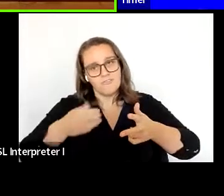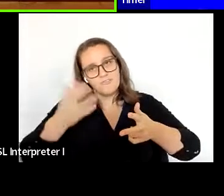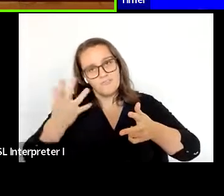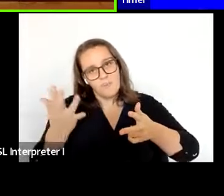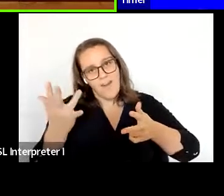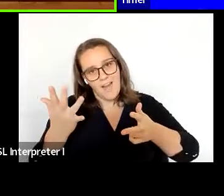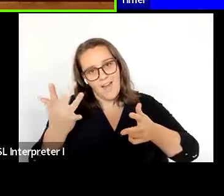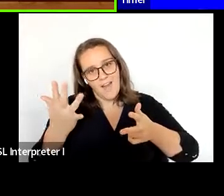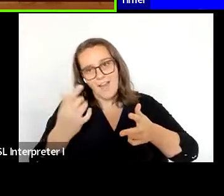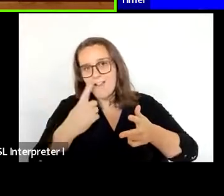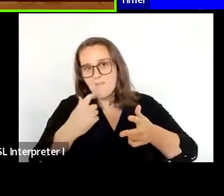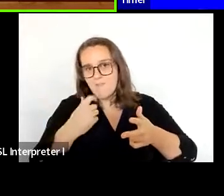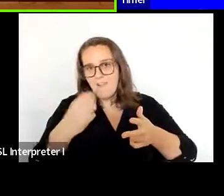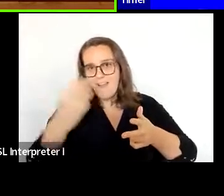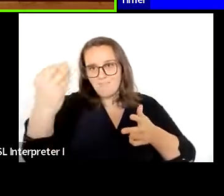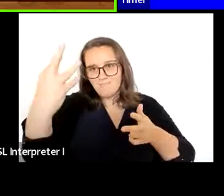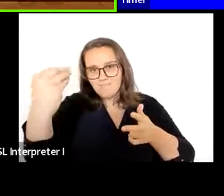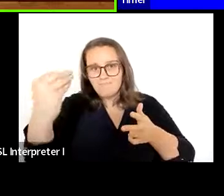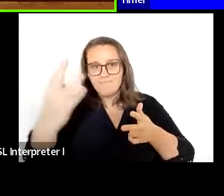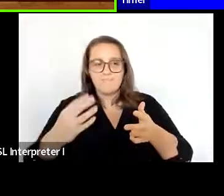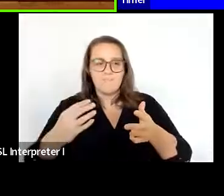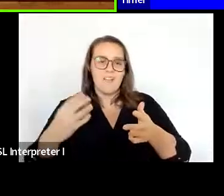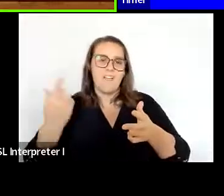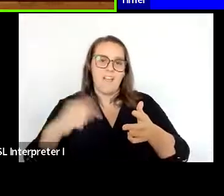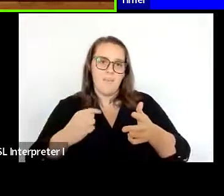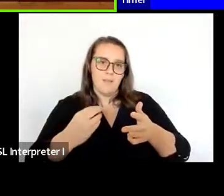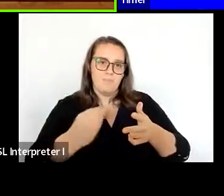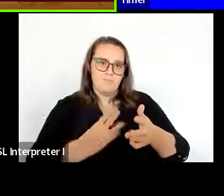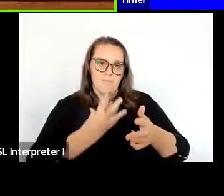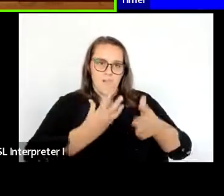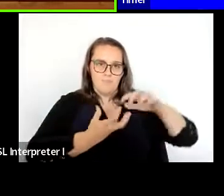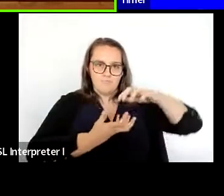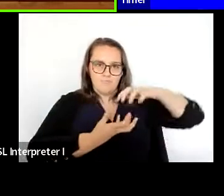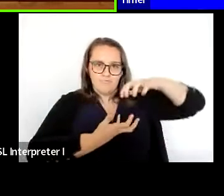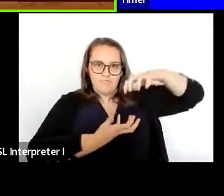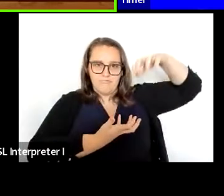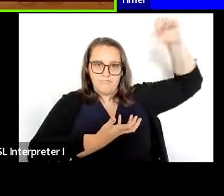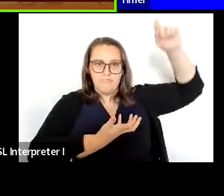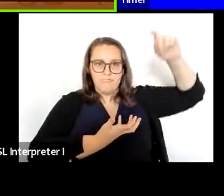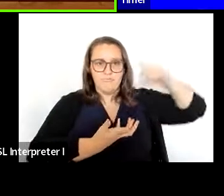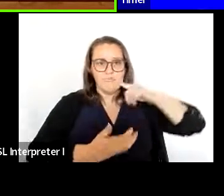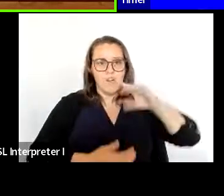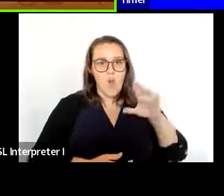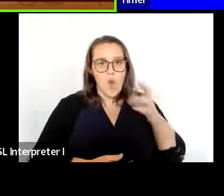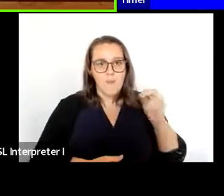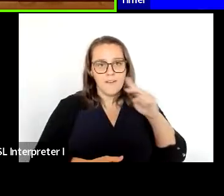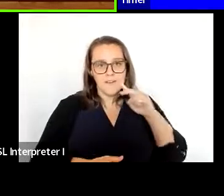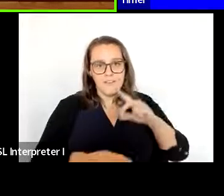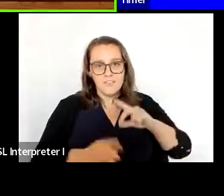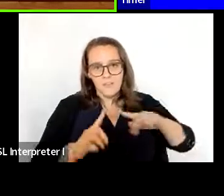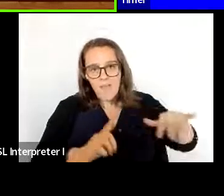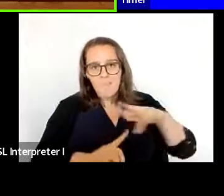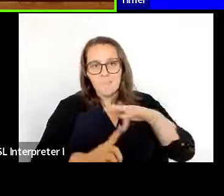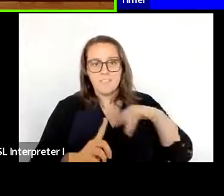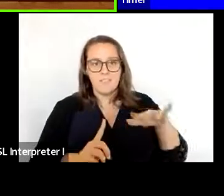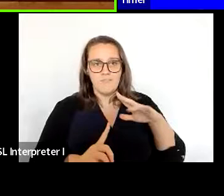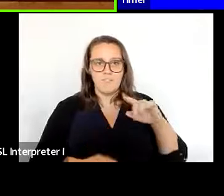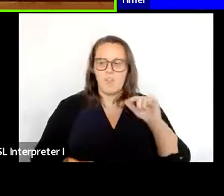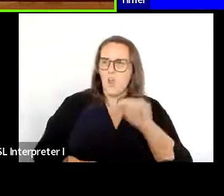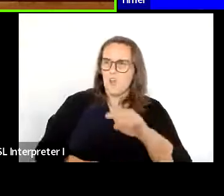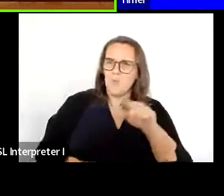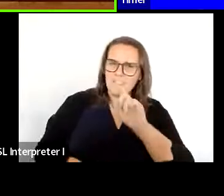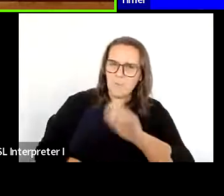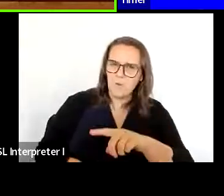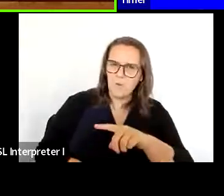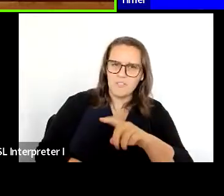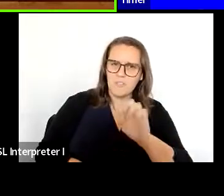situations. My concern is— Are you asking a question or are you I debating? am asking a question. My concern is